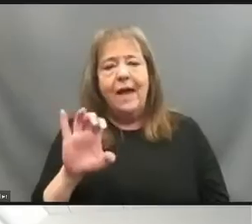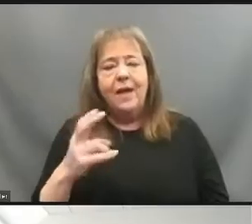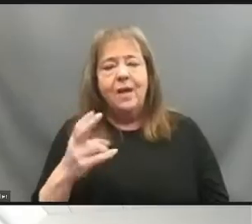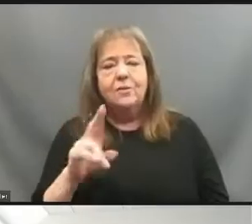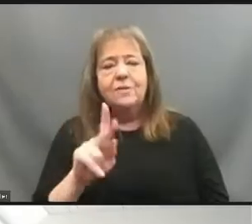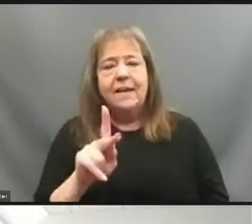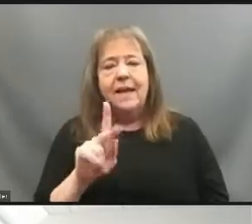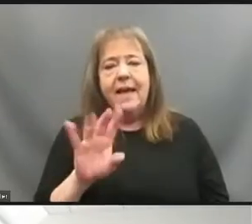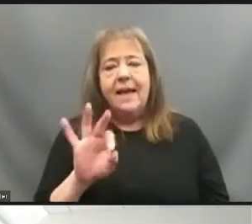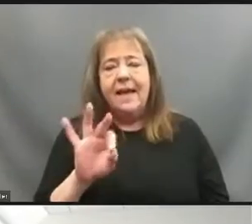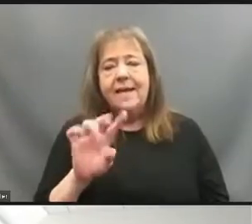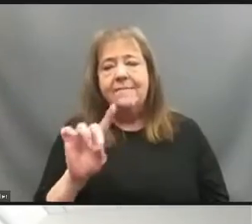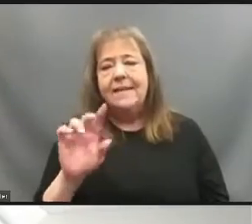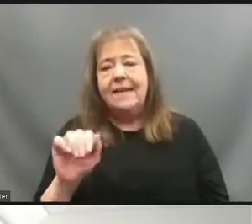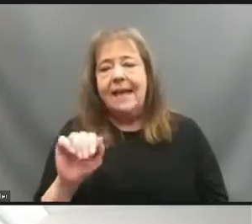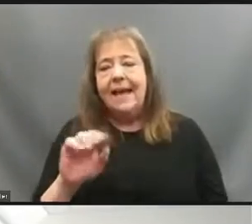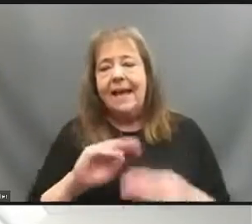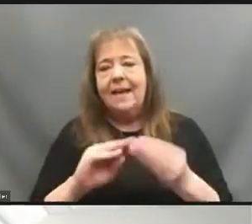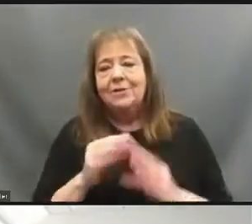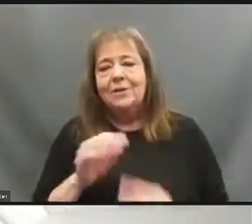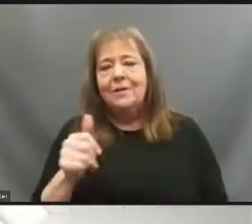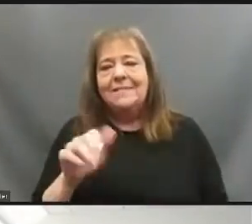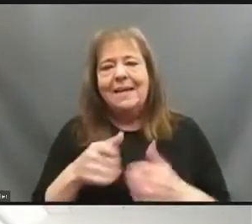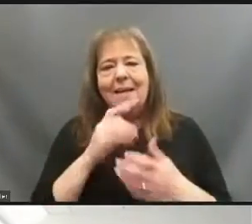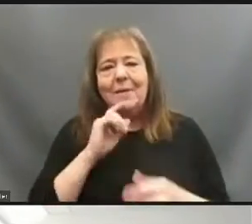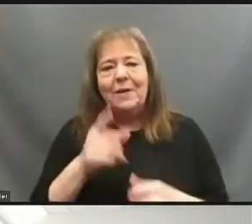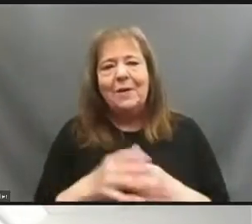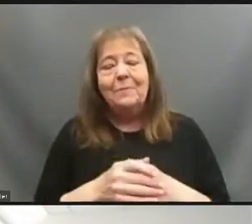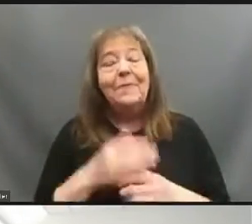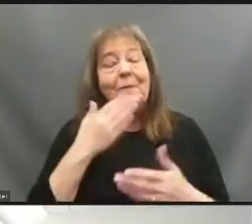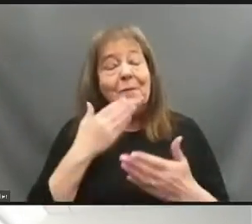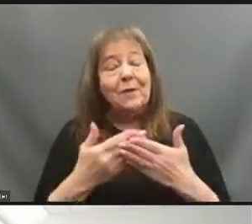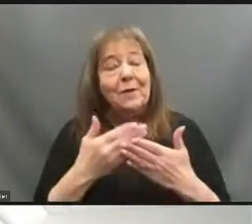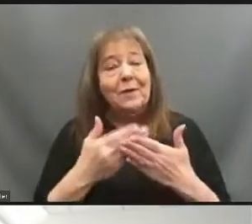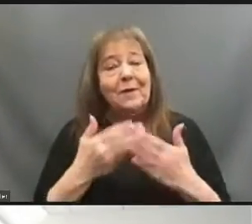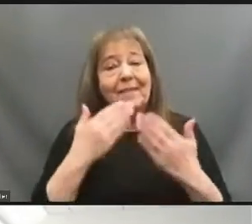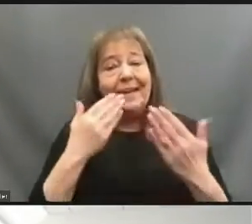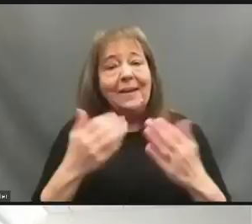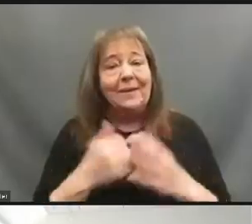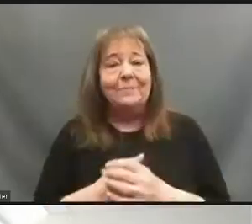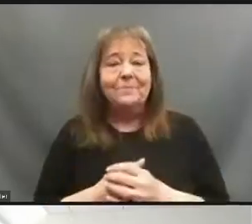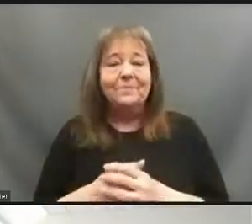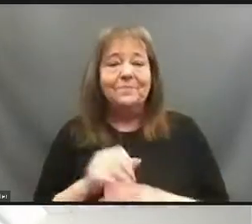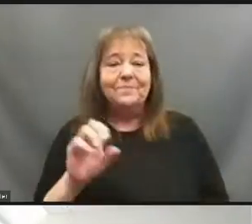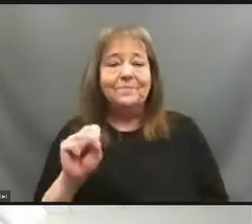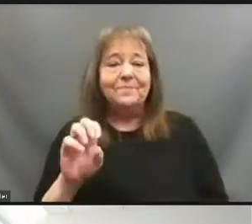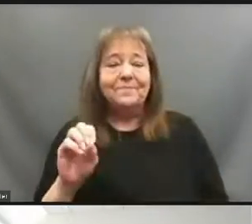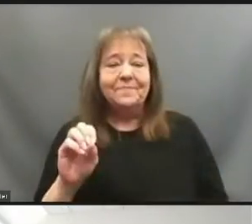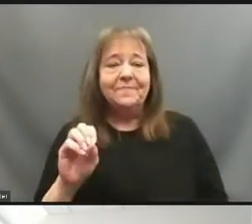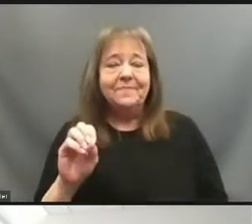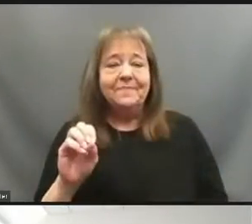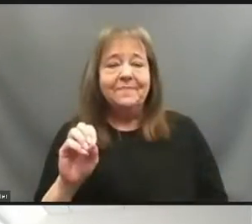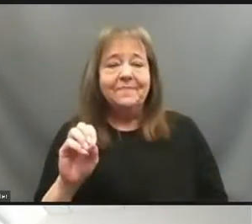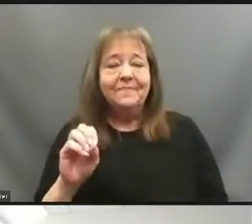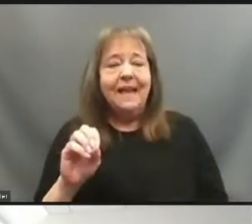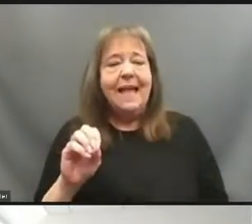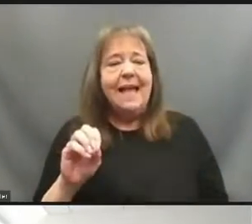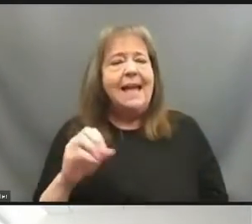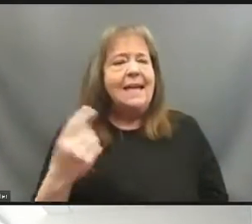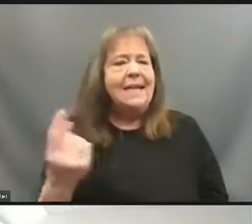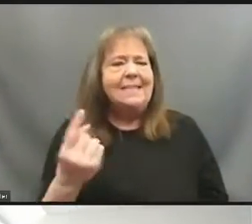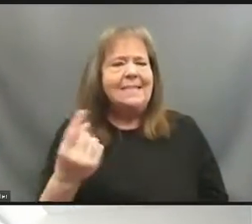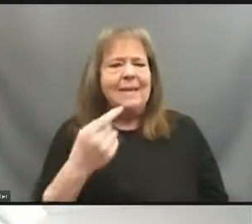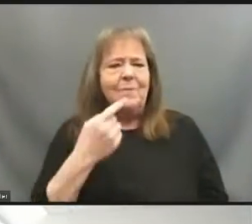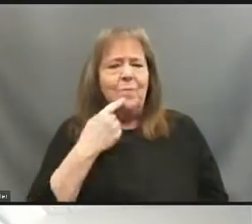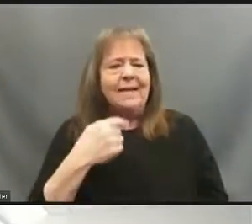News Channel 10. Kevin, how are you? I'm good, Dave. Thank you. So can somebody tell me